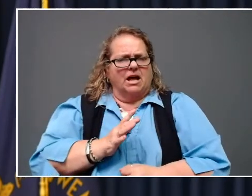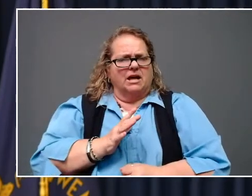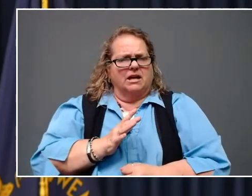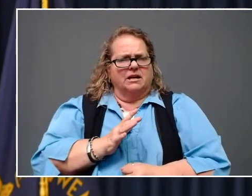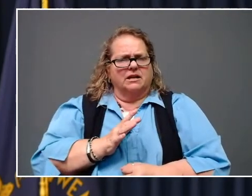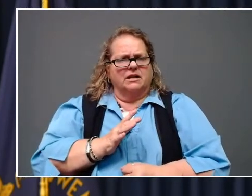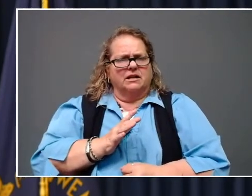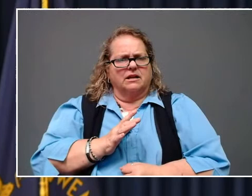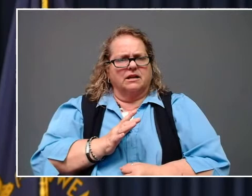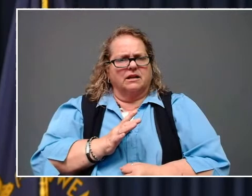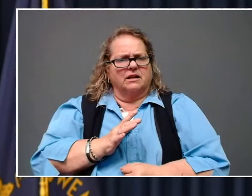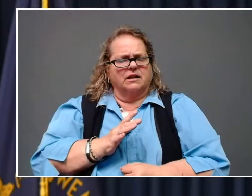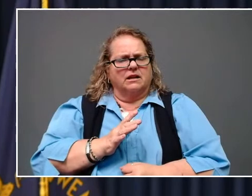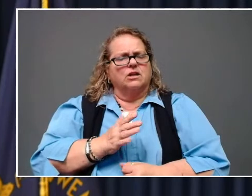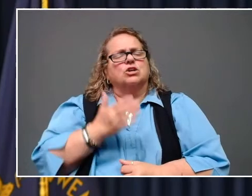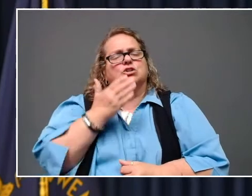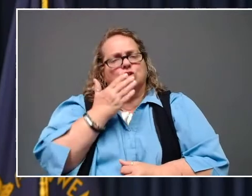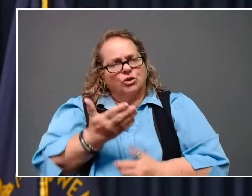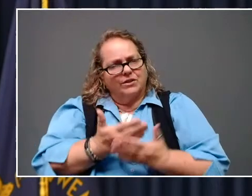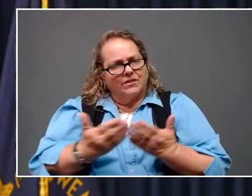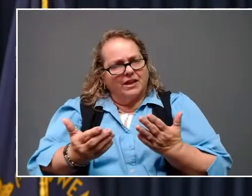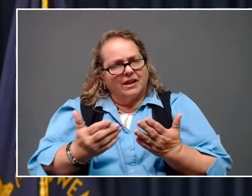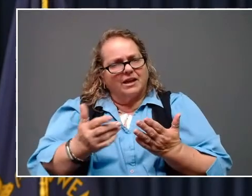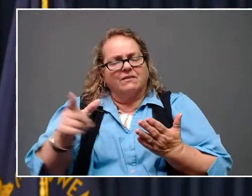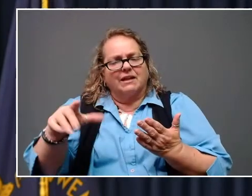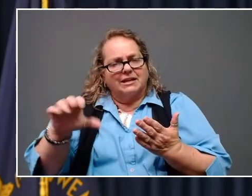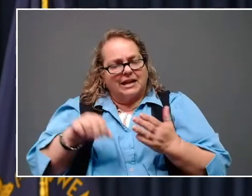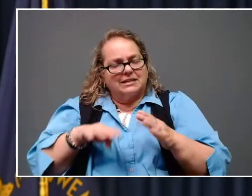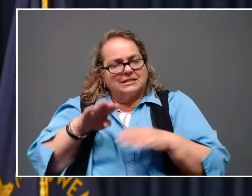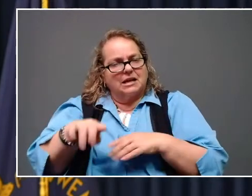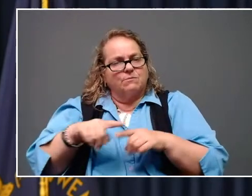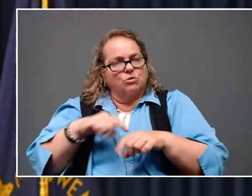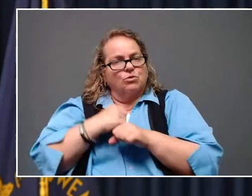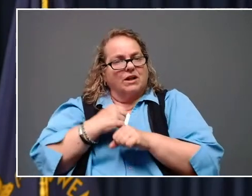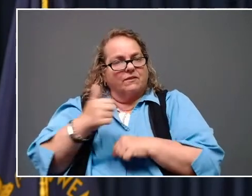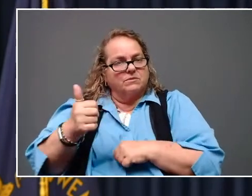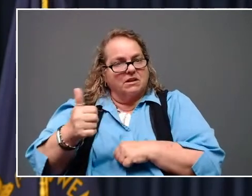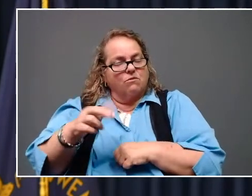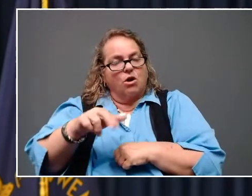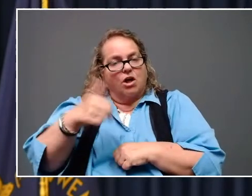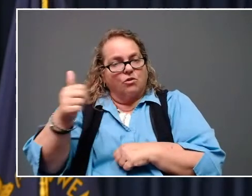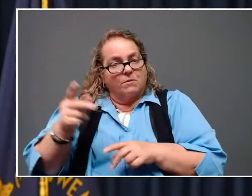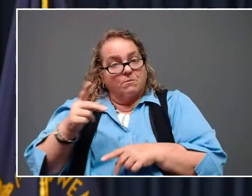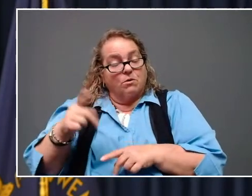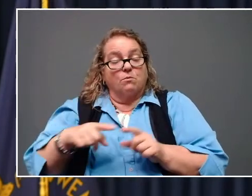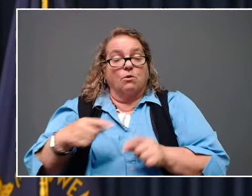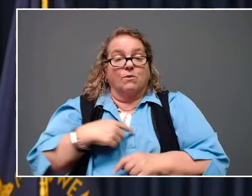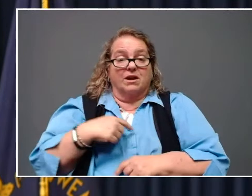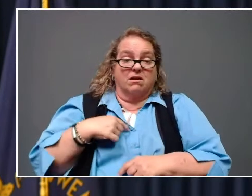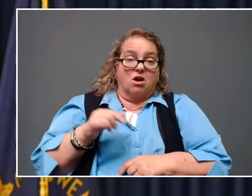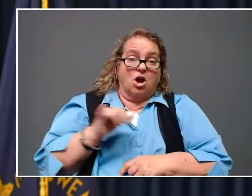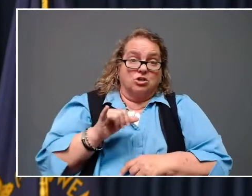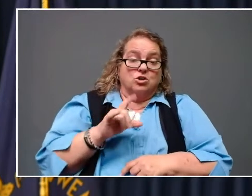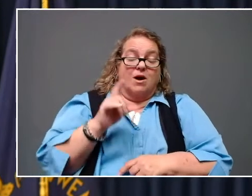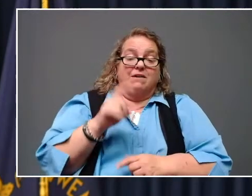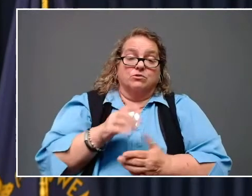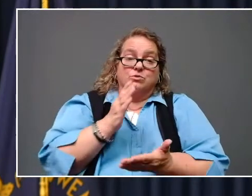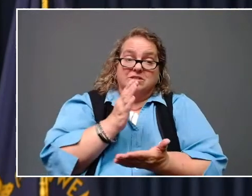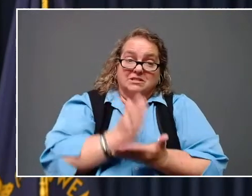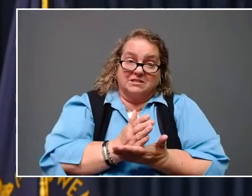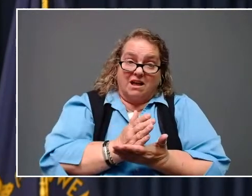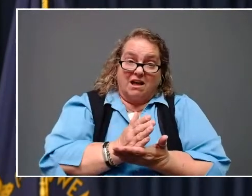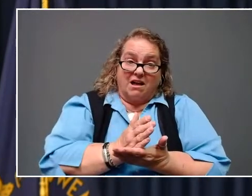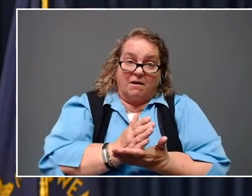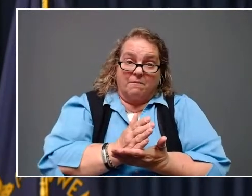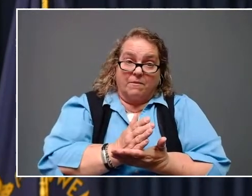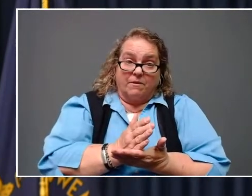but it's a good thing if they're taking steps to protect themselves or others. We also, though, have to stop navel gazing at every one of